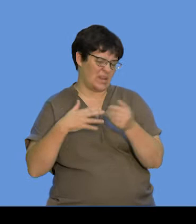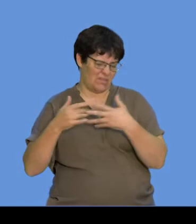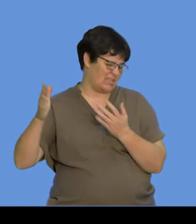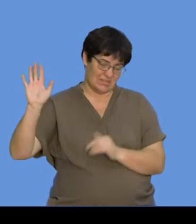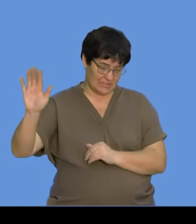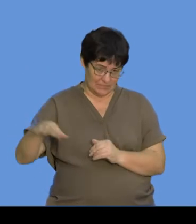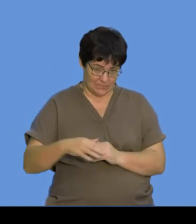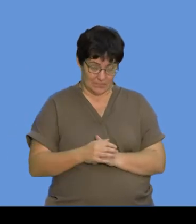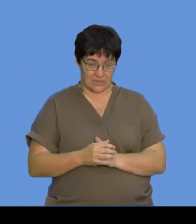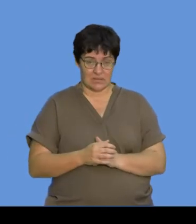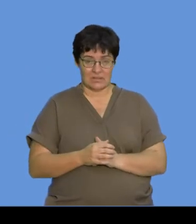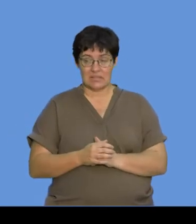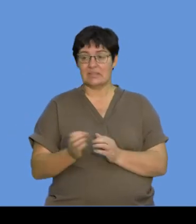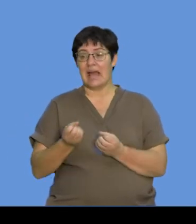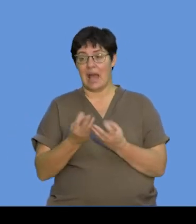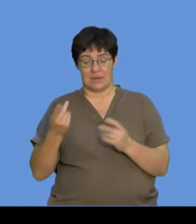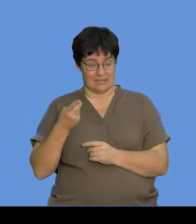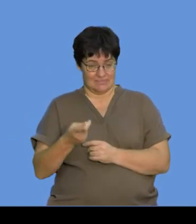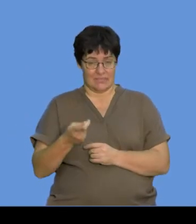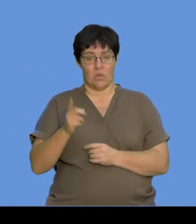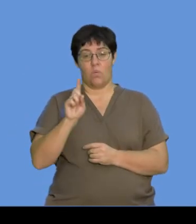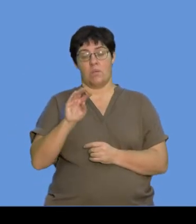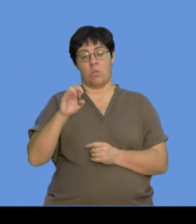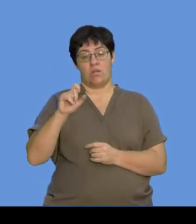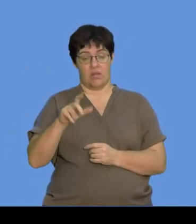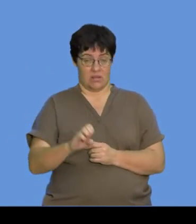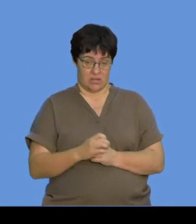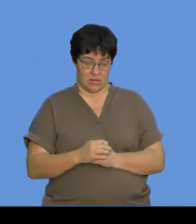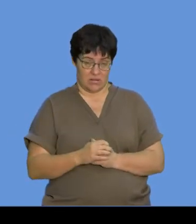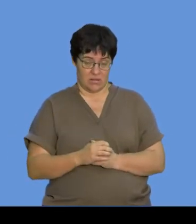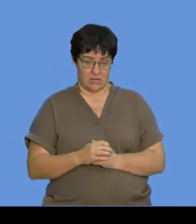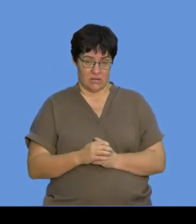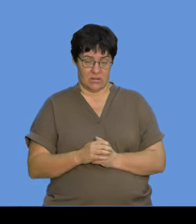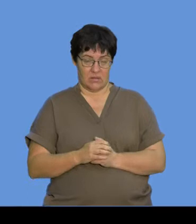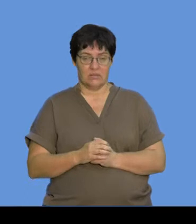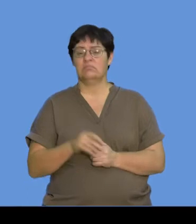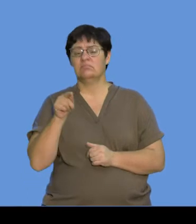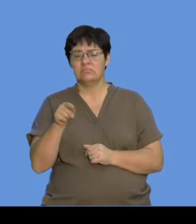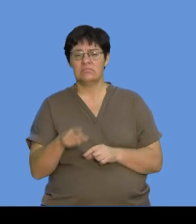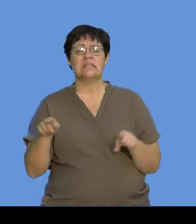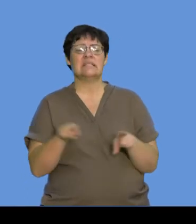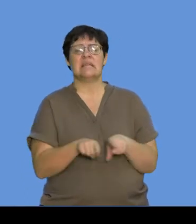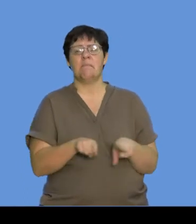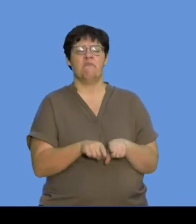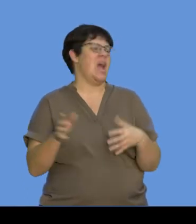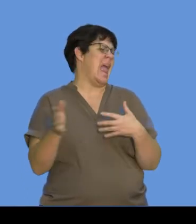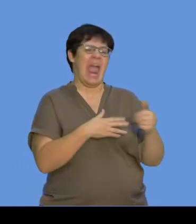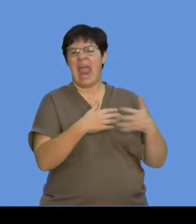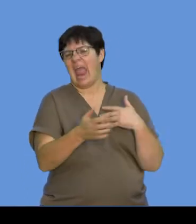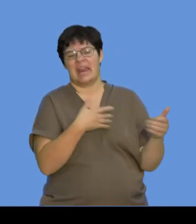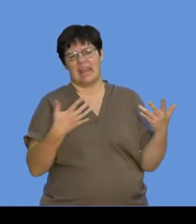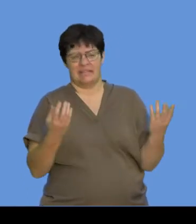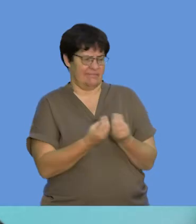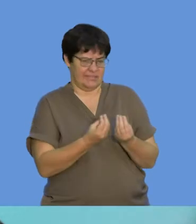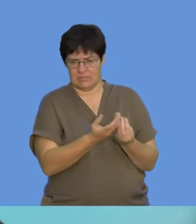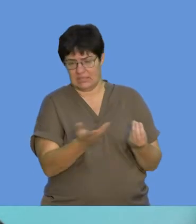units, it doesn't matter. So this is the number that represents a mole. So this mole is the same for any